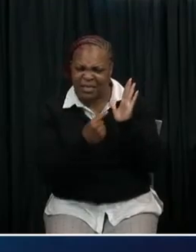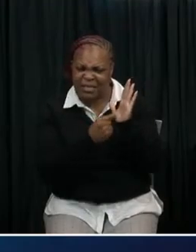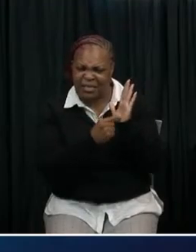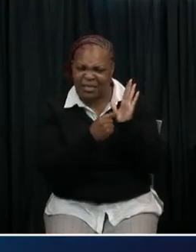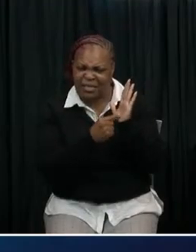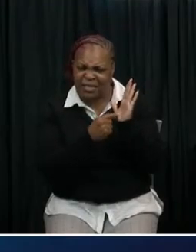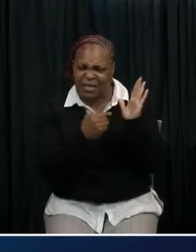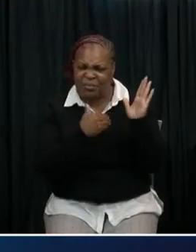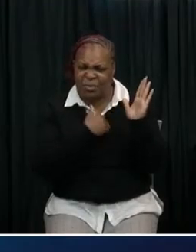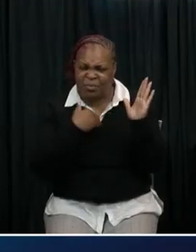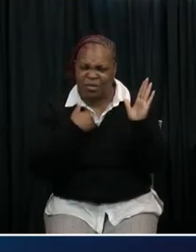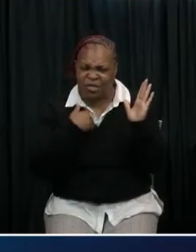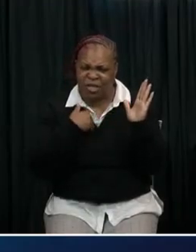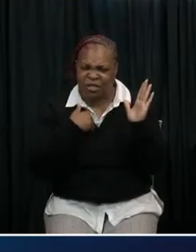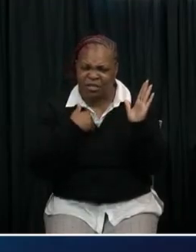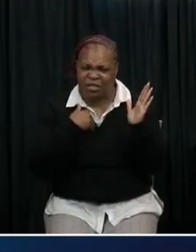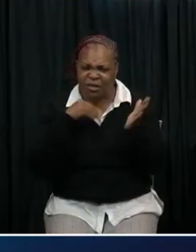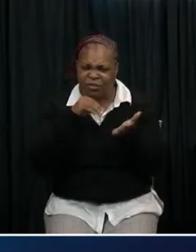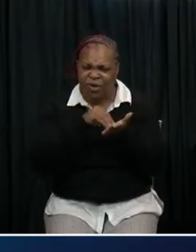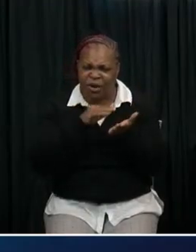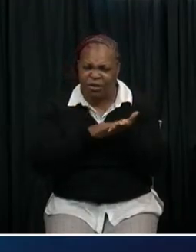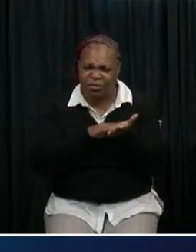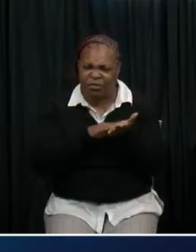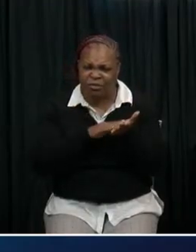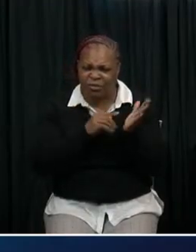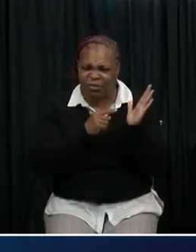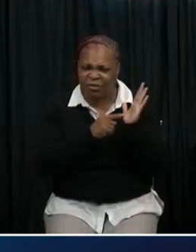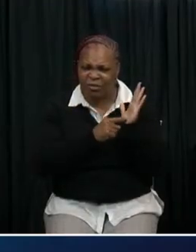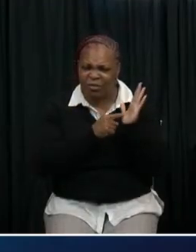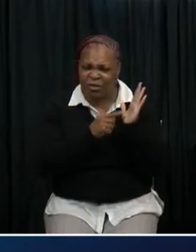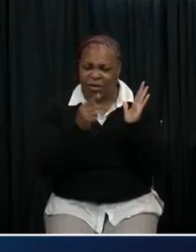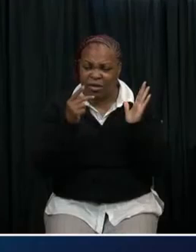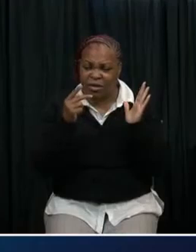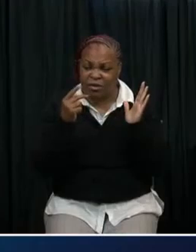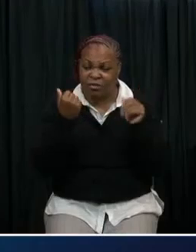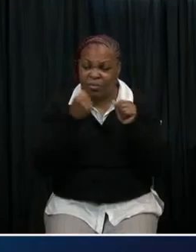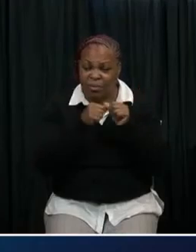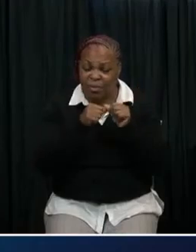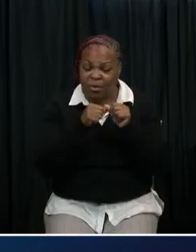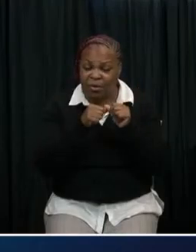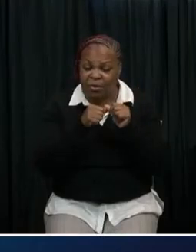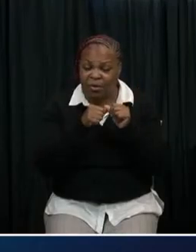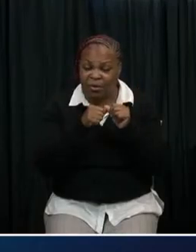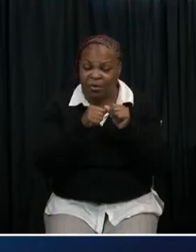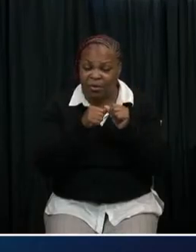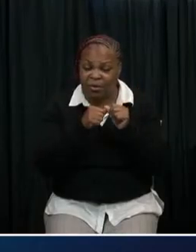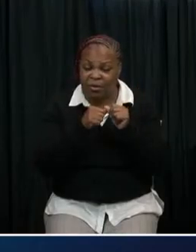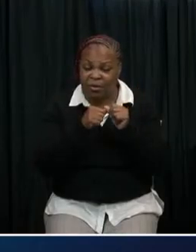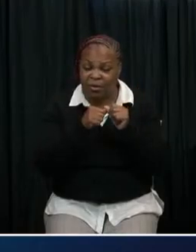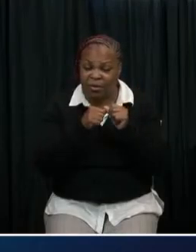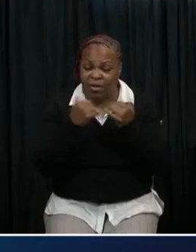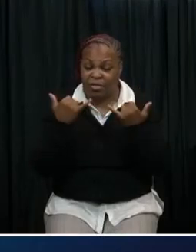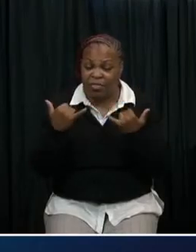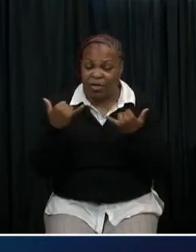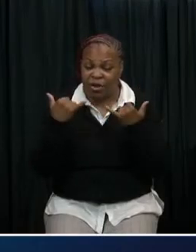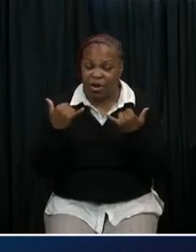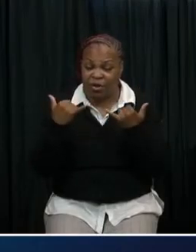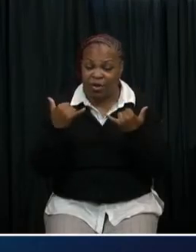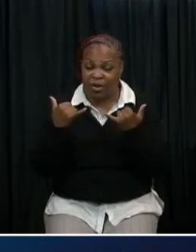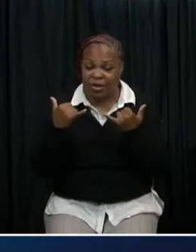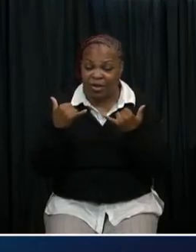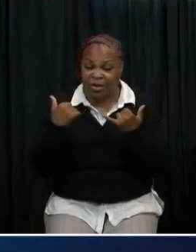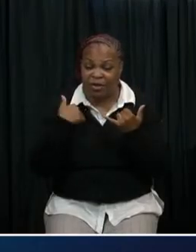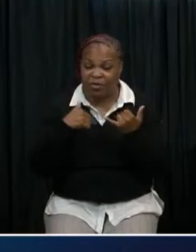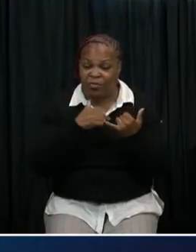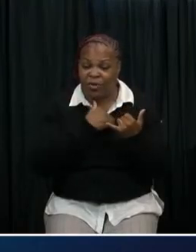membership record system. If we recall that the current, we have been